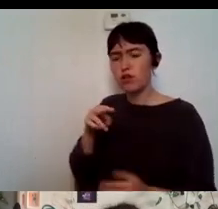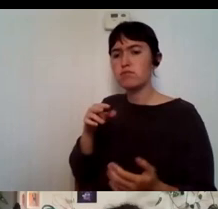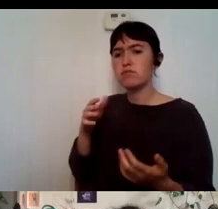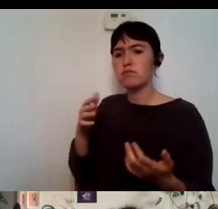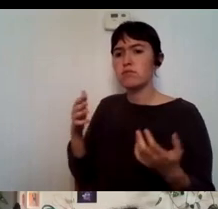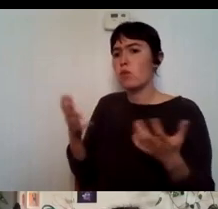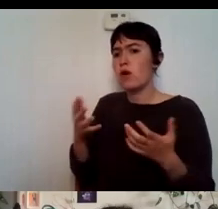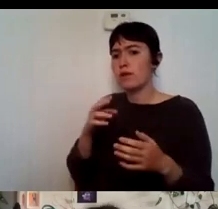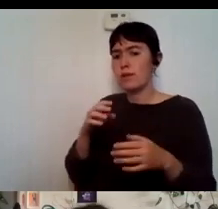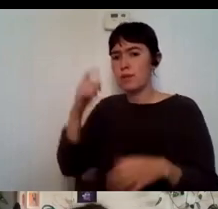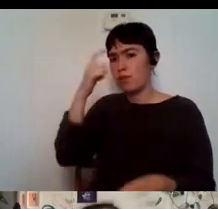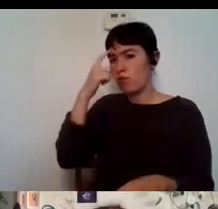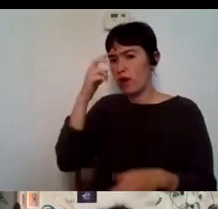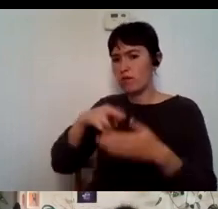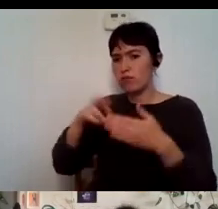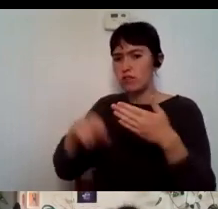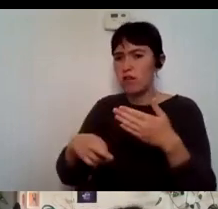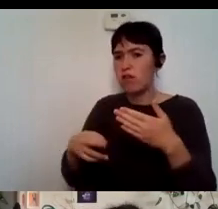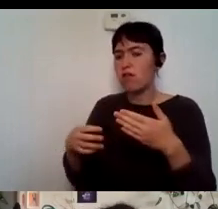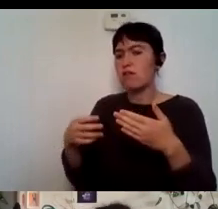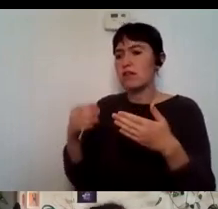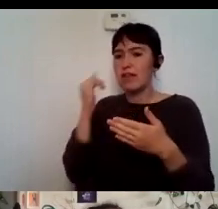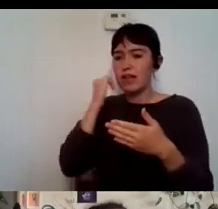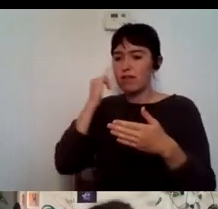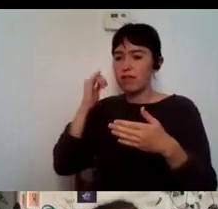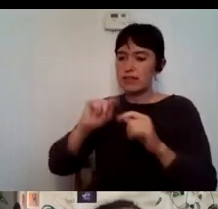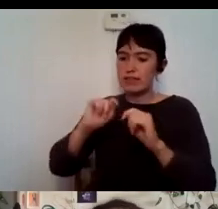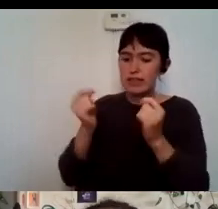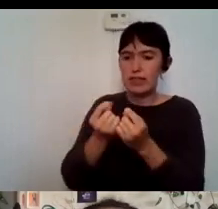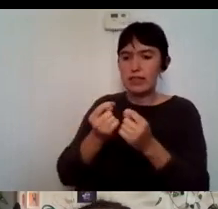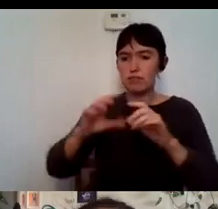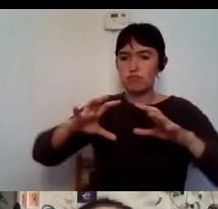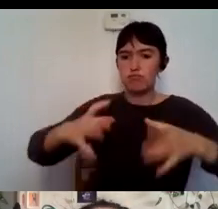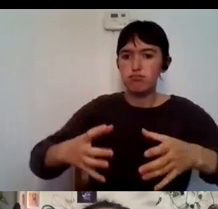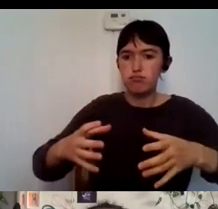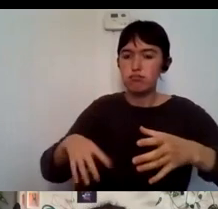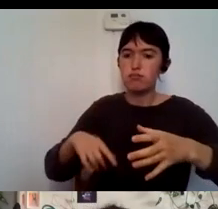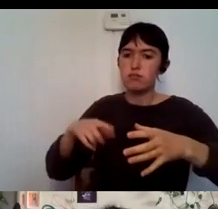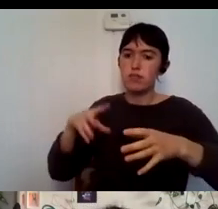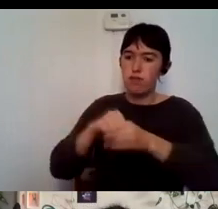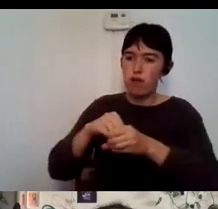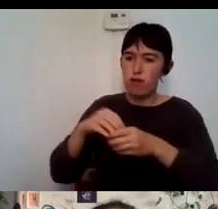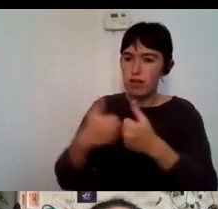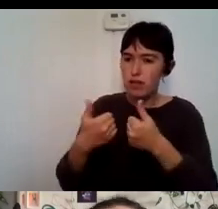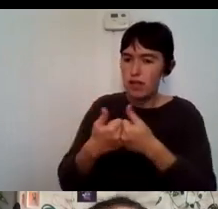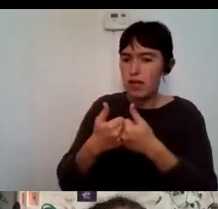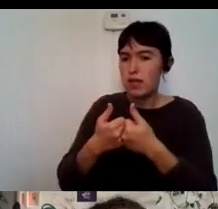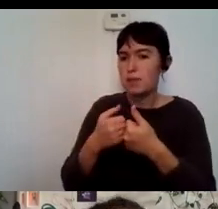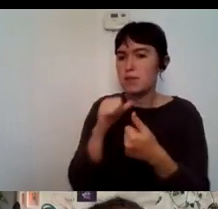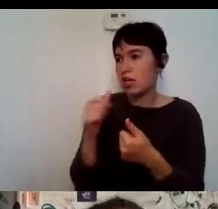team? So in like a co-op game where multiple people are trying to win together as opposed to one person by